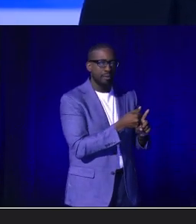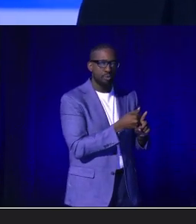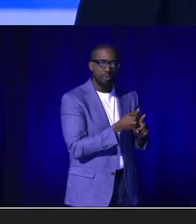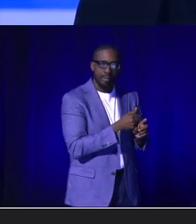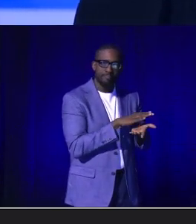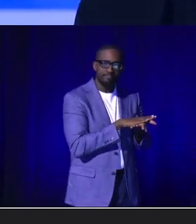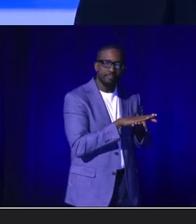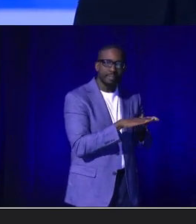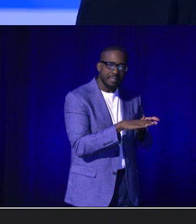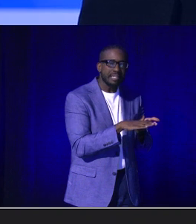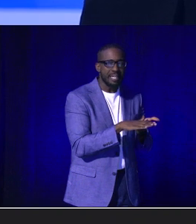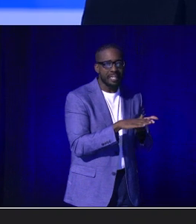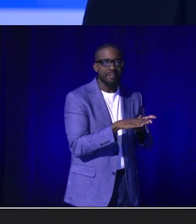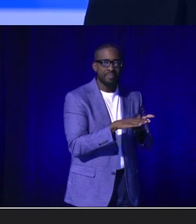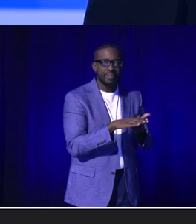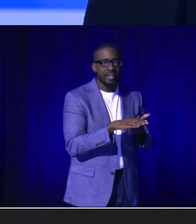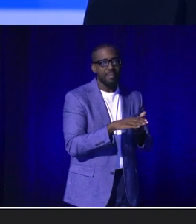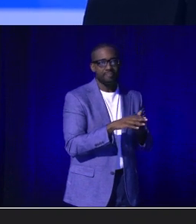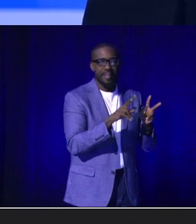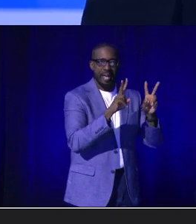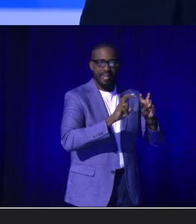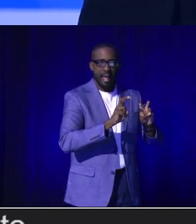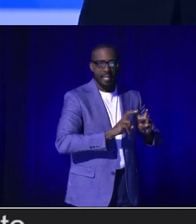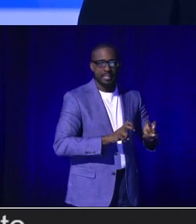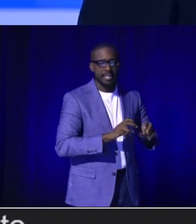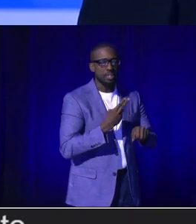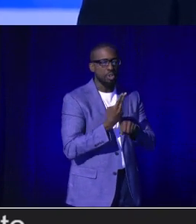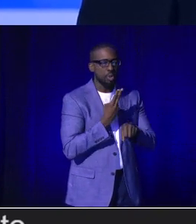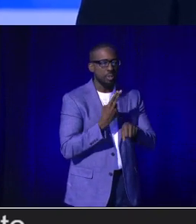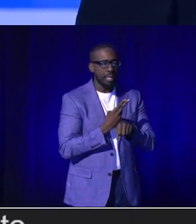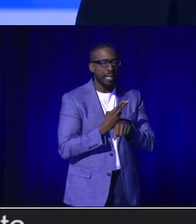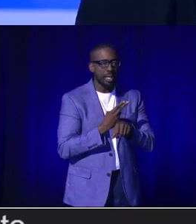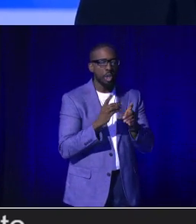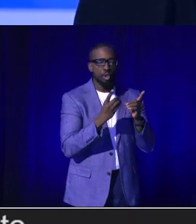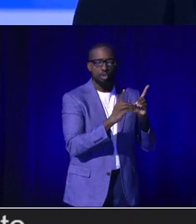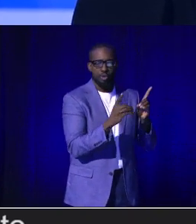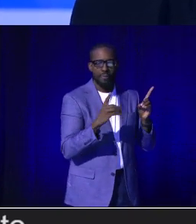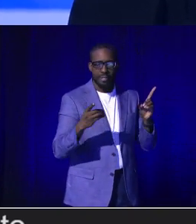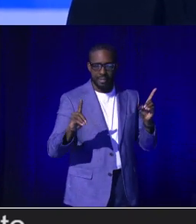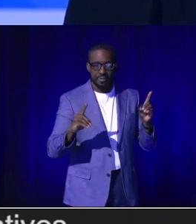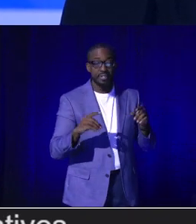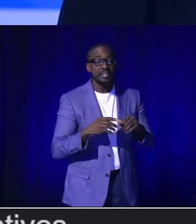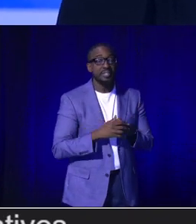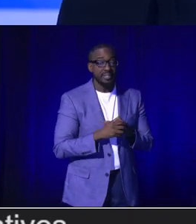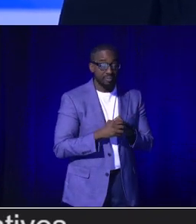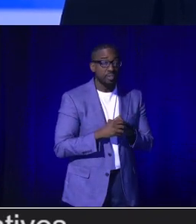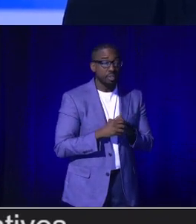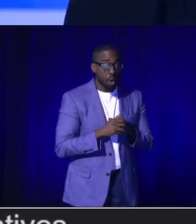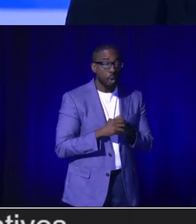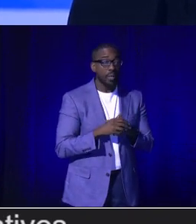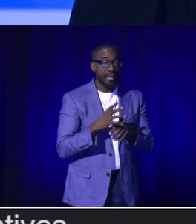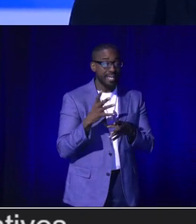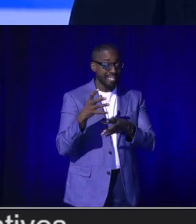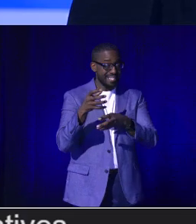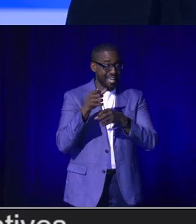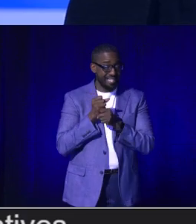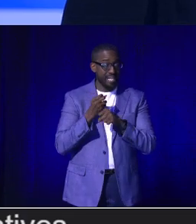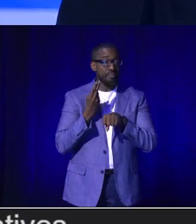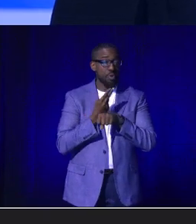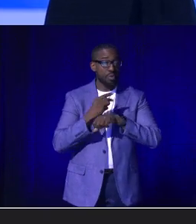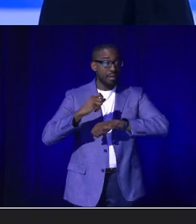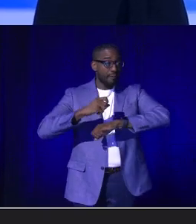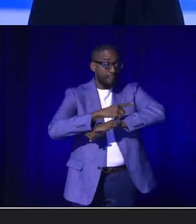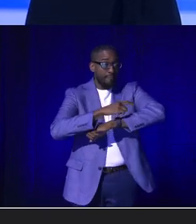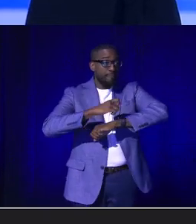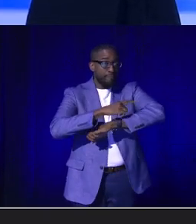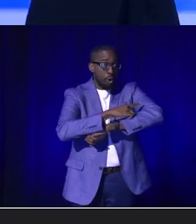using derivatives. So he takes the derivative of the voltage profile, and we can diagnose how the